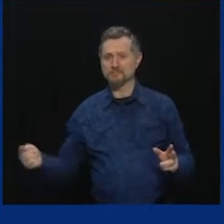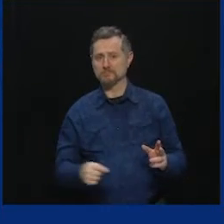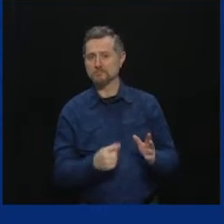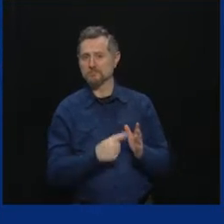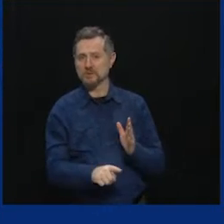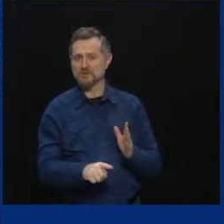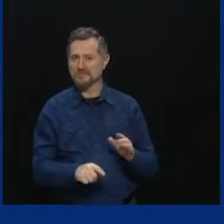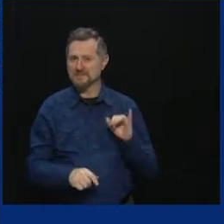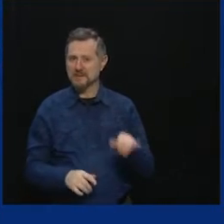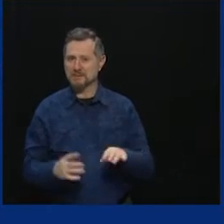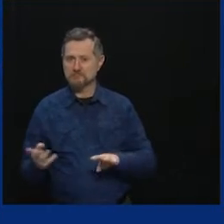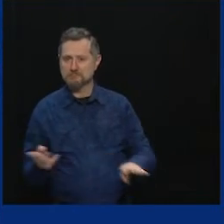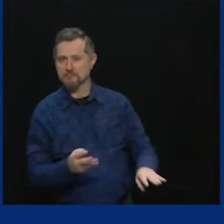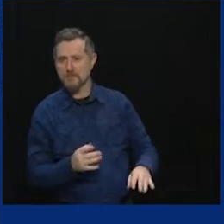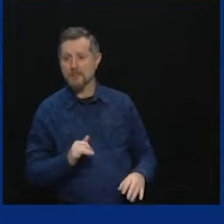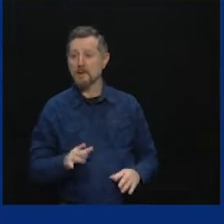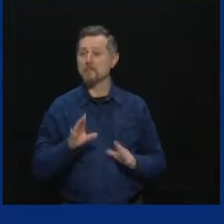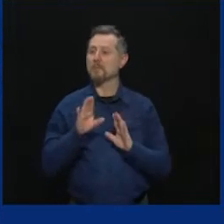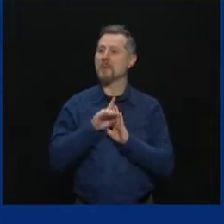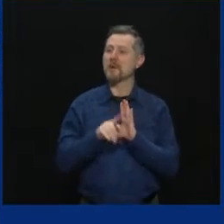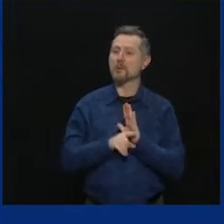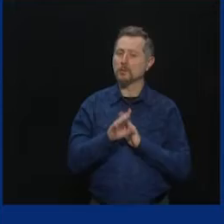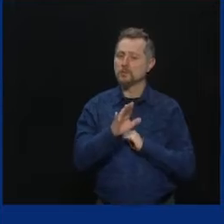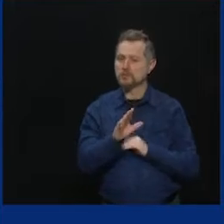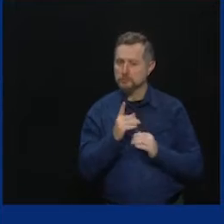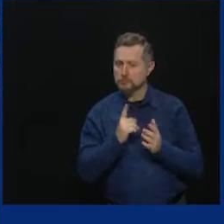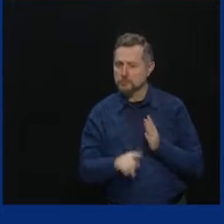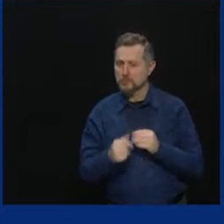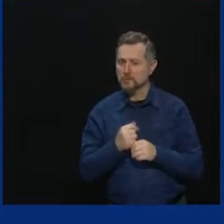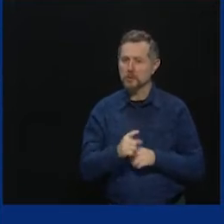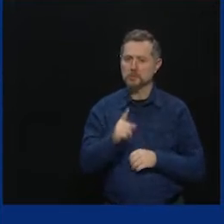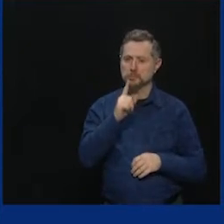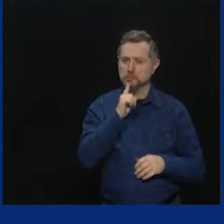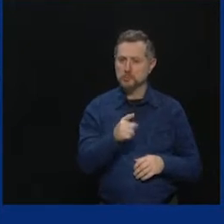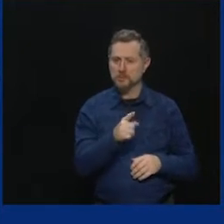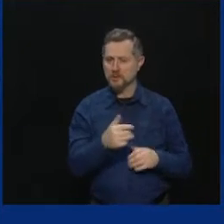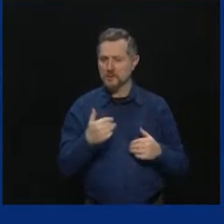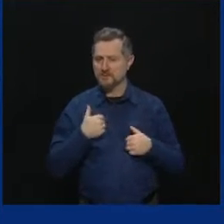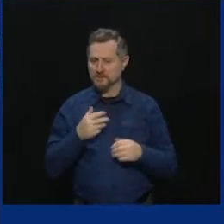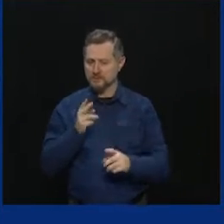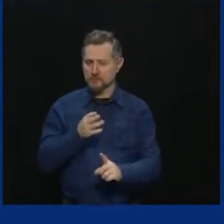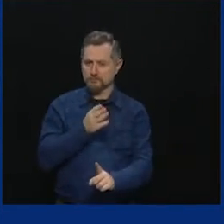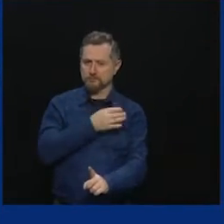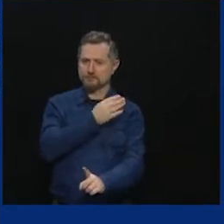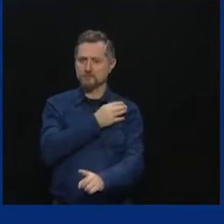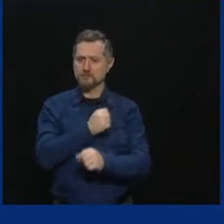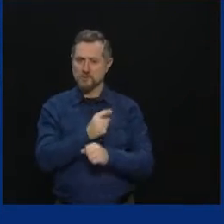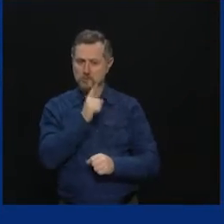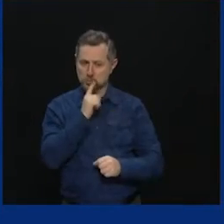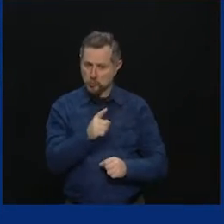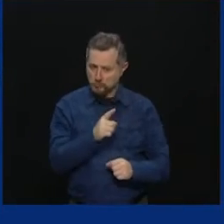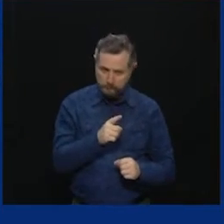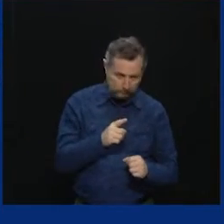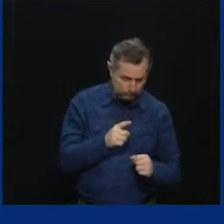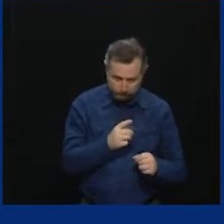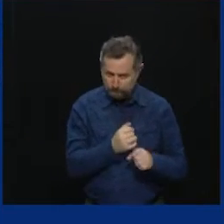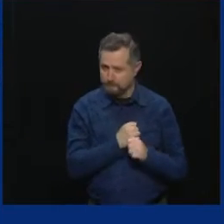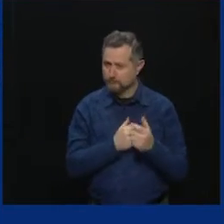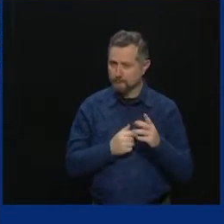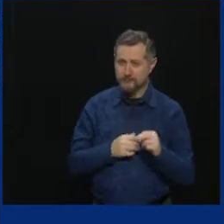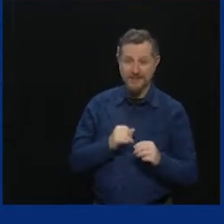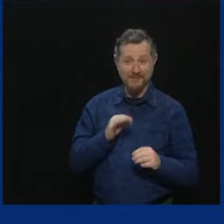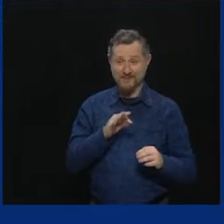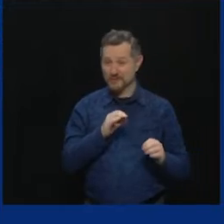a background check is long enough for people to actually check to make sure that someone is not